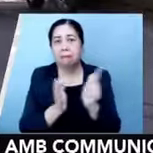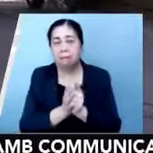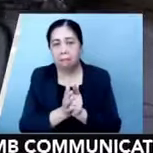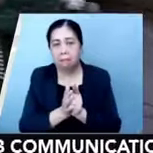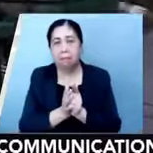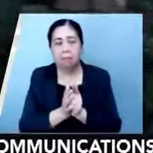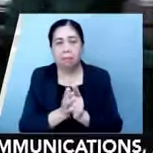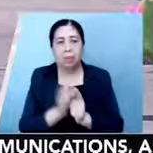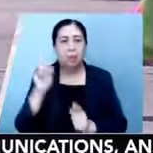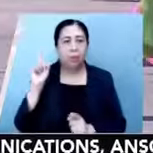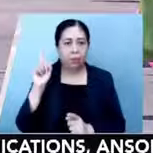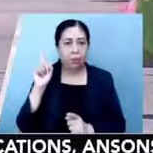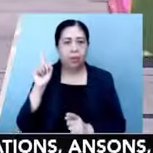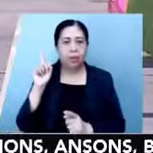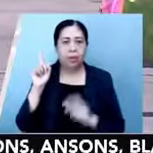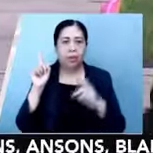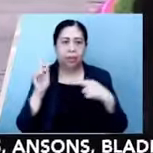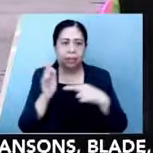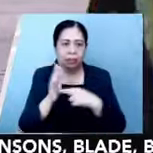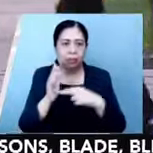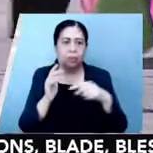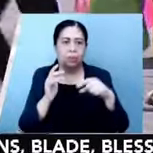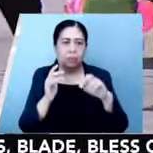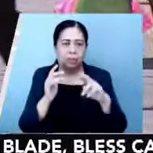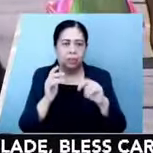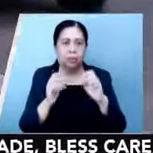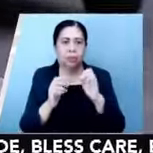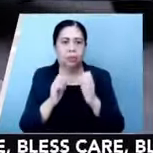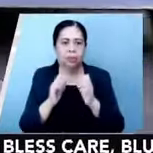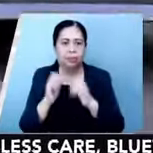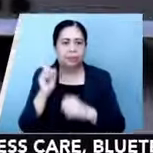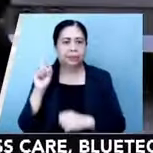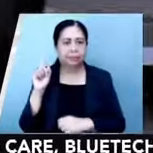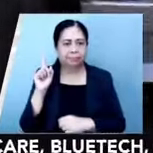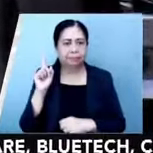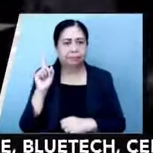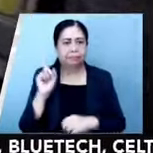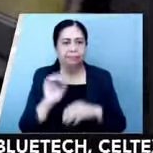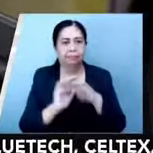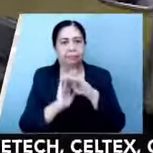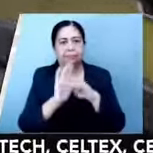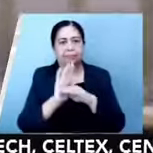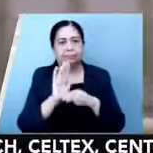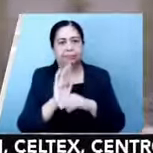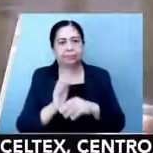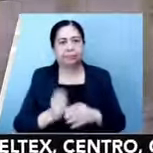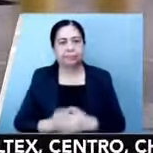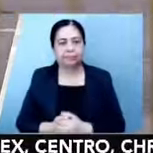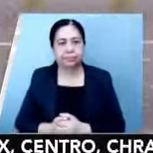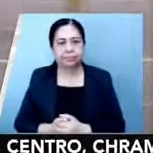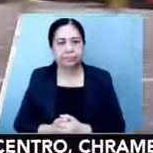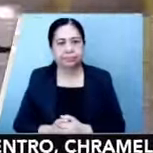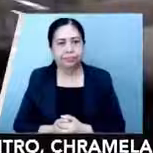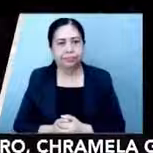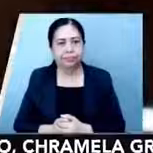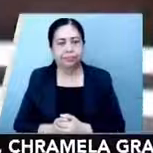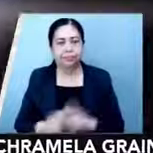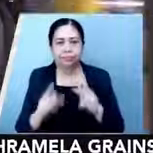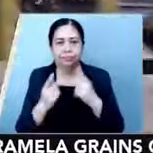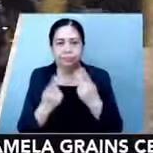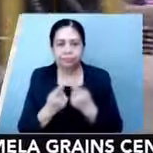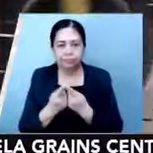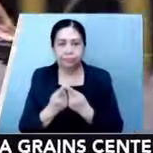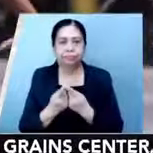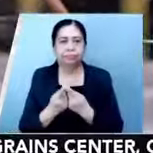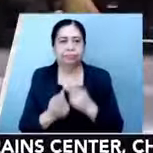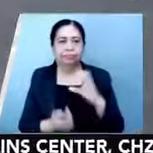Avenue, President Quirino Avenue, Araneta Avenue, Epifanio de los Santos Avenue o EDSA, Katipunan Avenue at C.P. Garcia